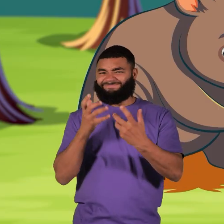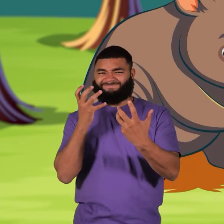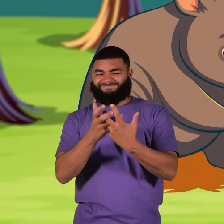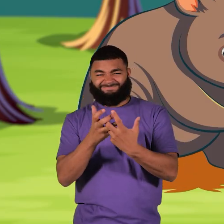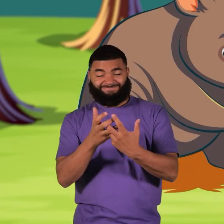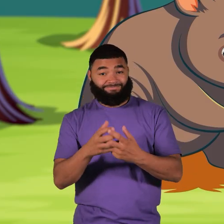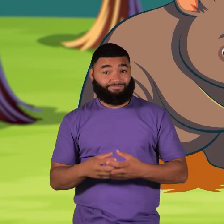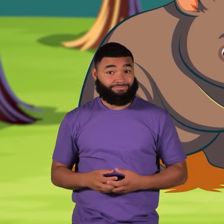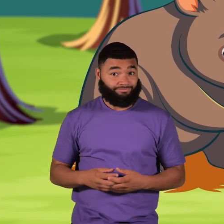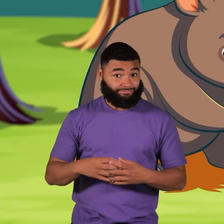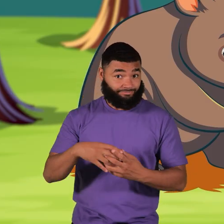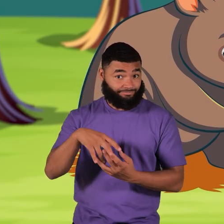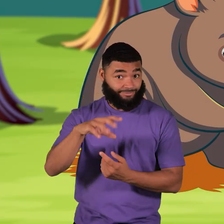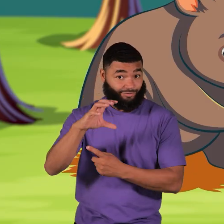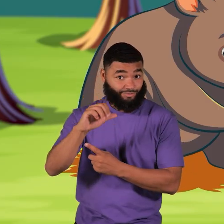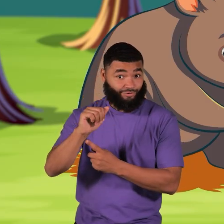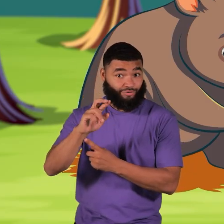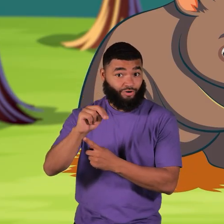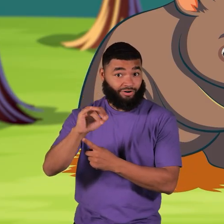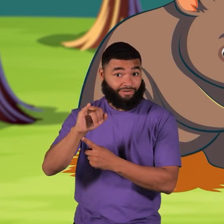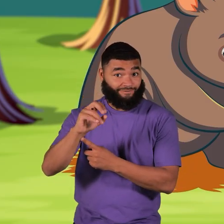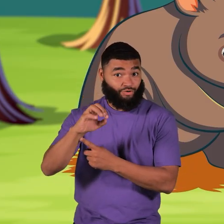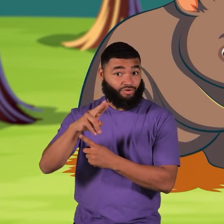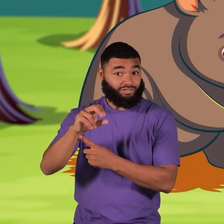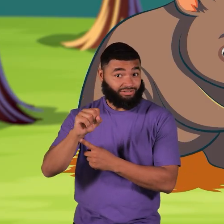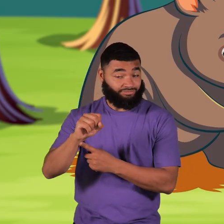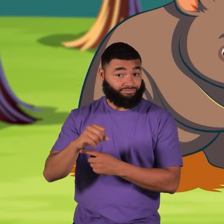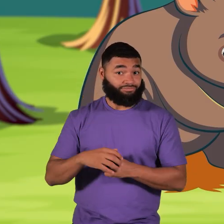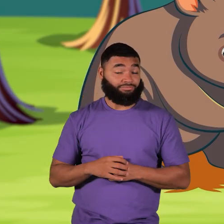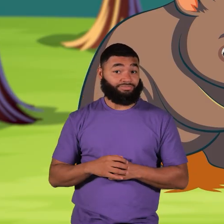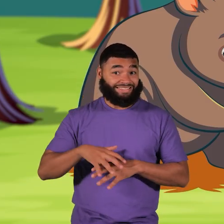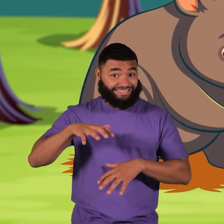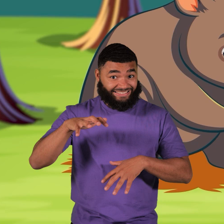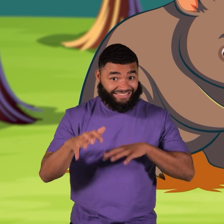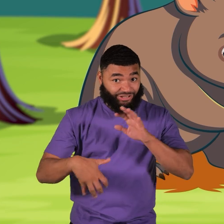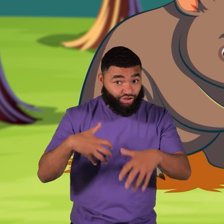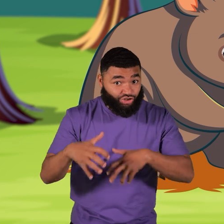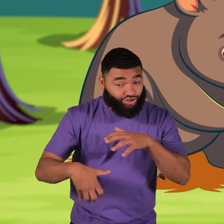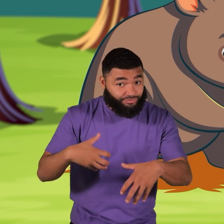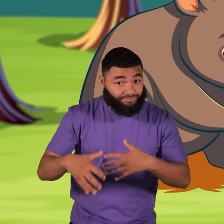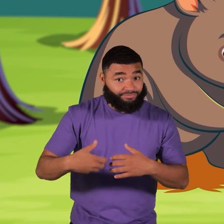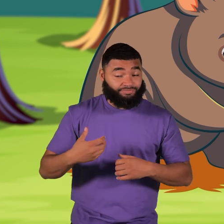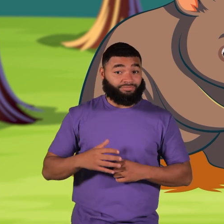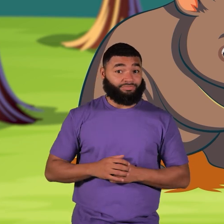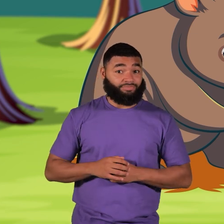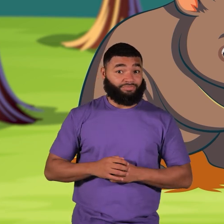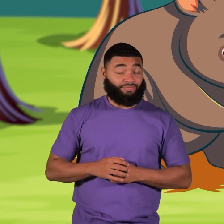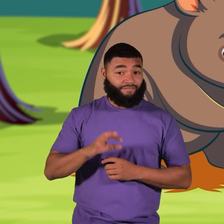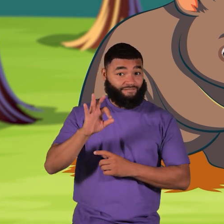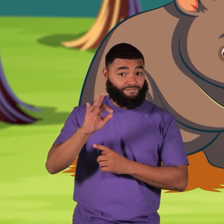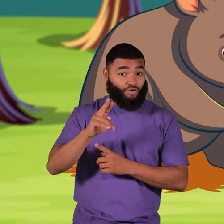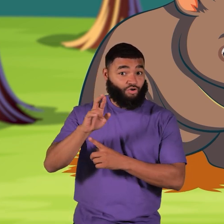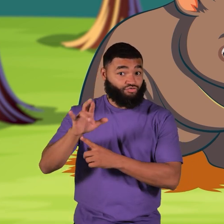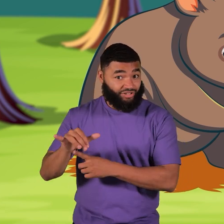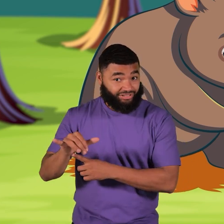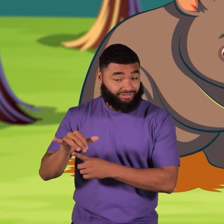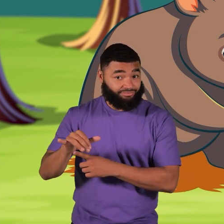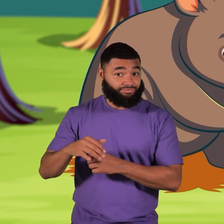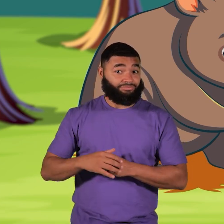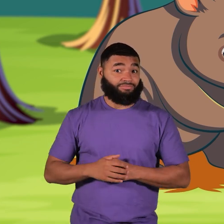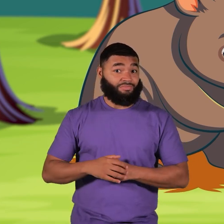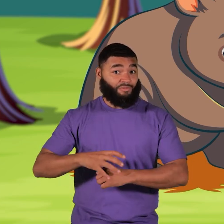A. Carnivorous. B. Digger. C. Furry. D.